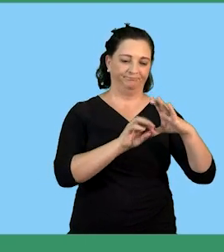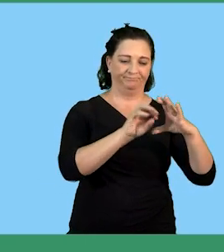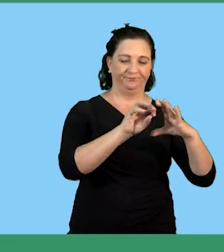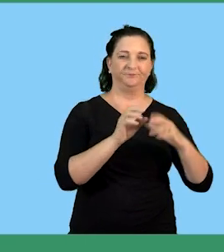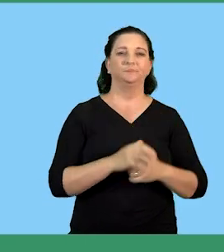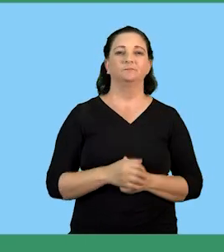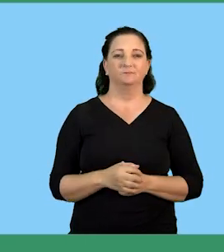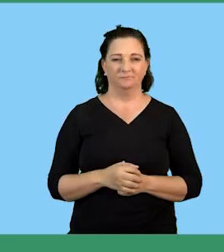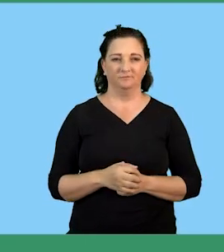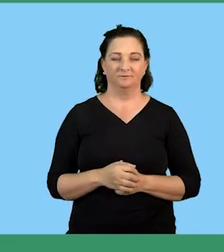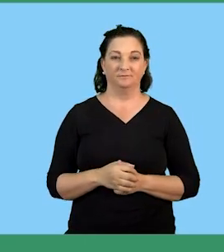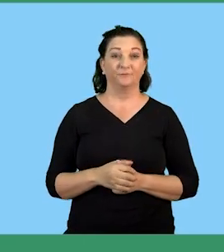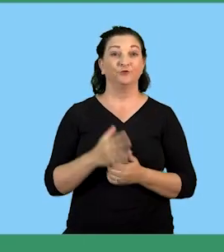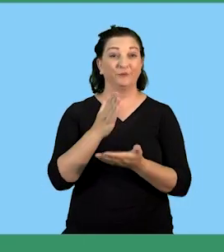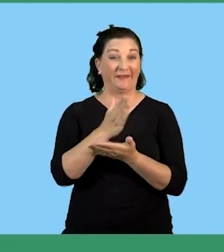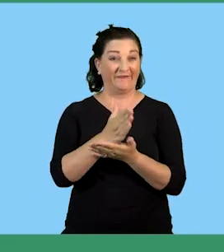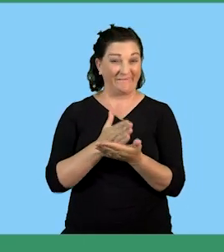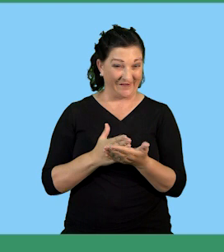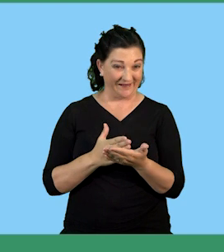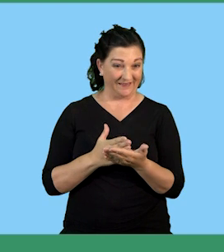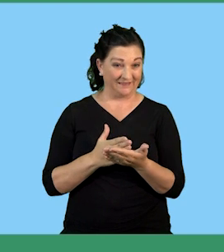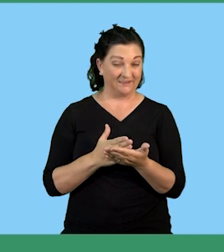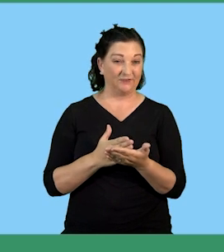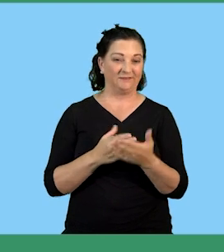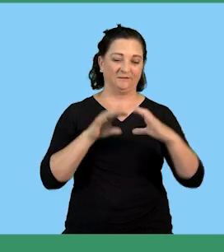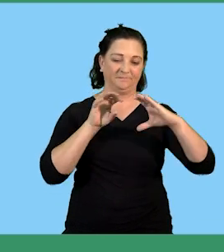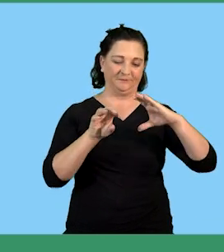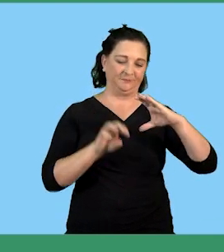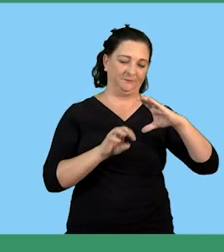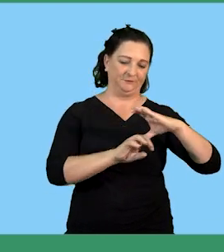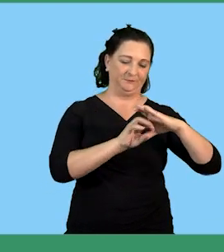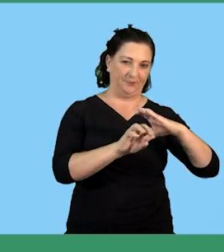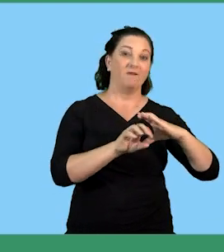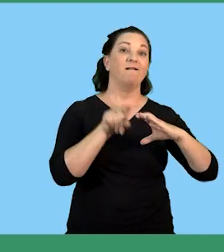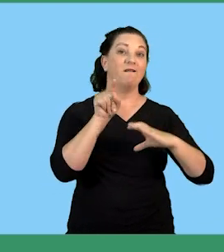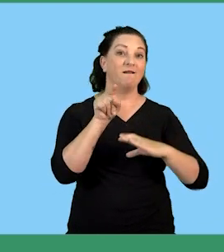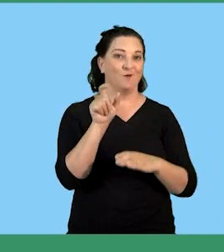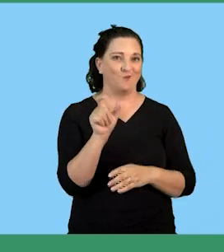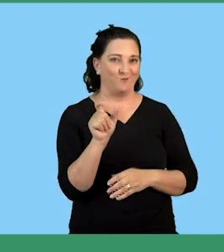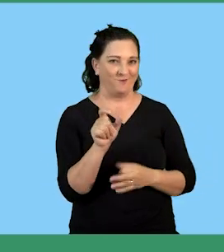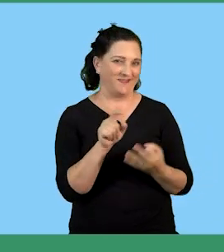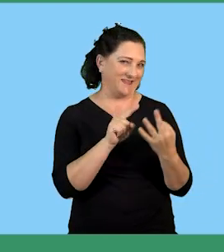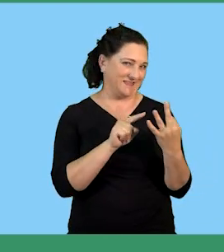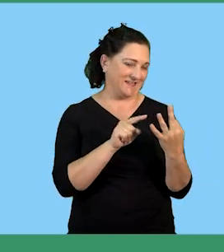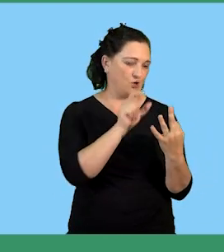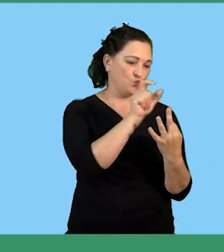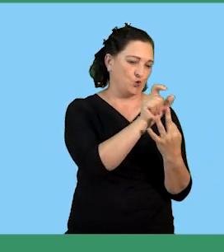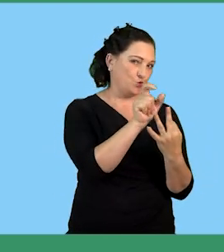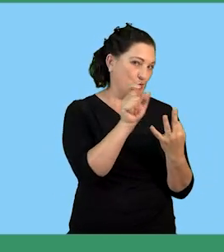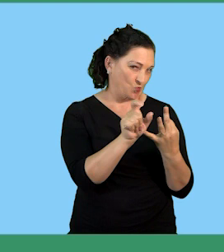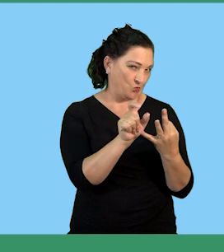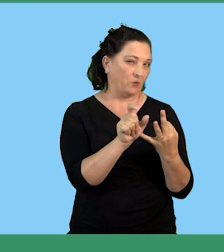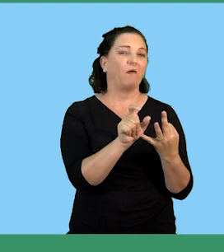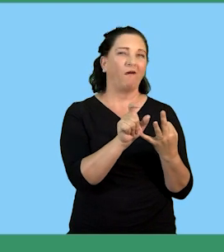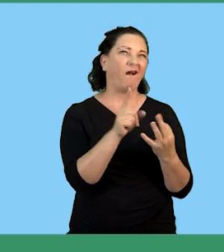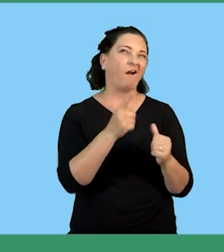segments. So you are dividing it into what? Into segments. That was a keyword. You've got 3 keywords